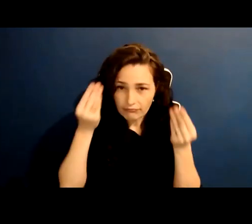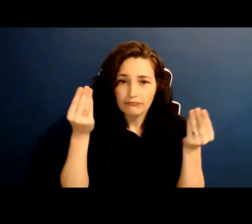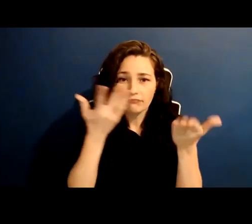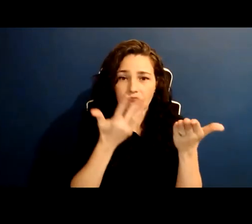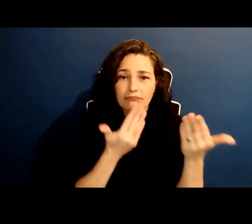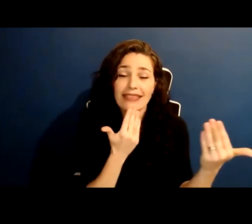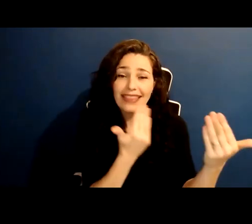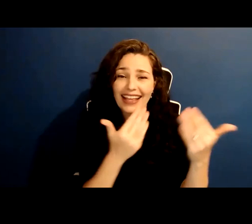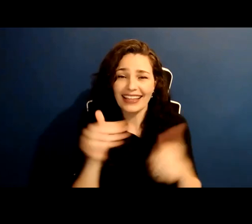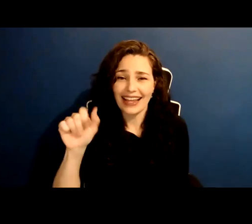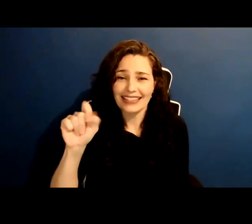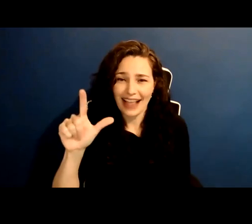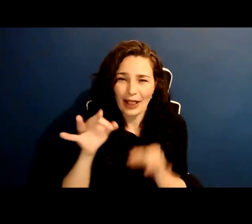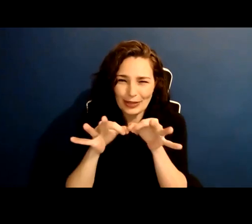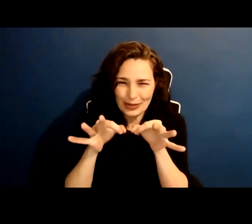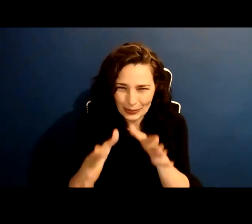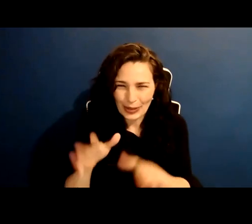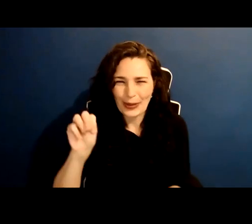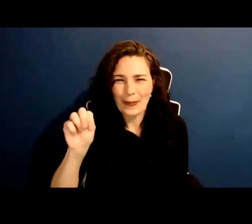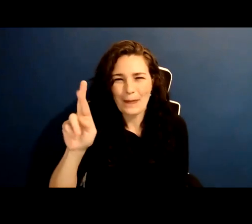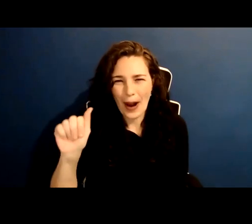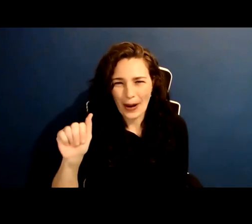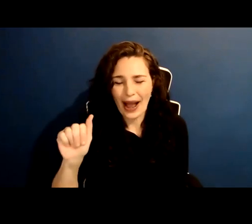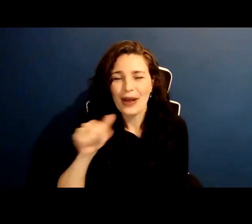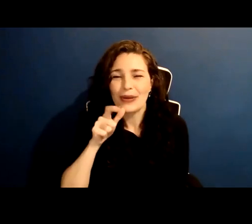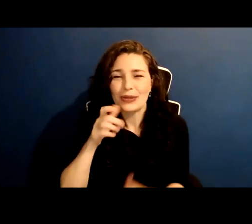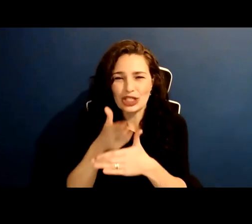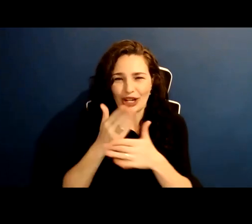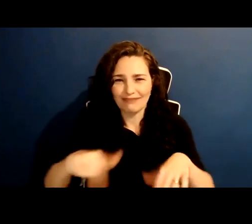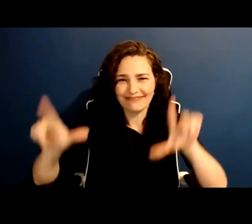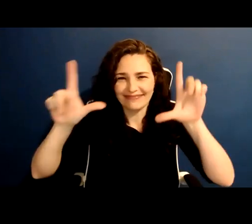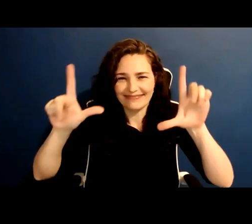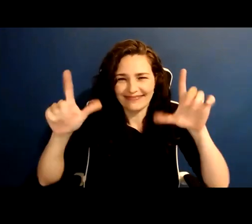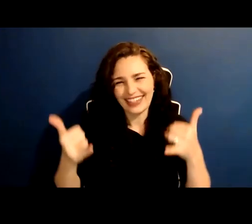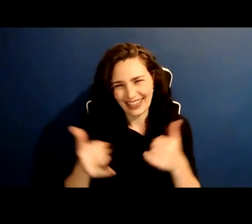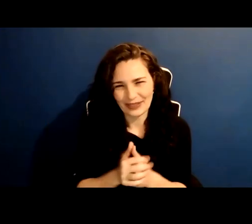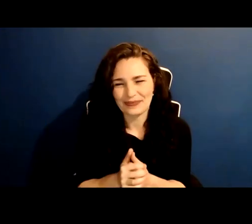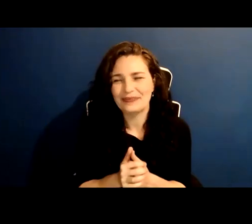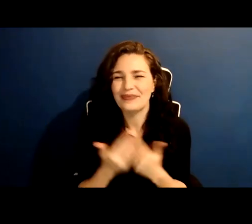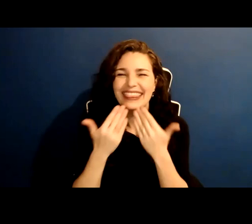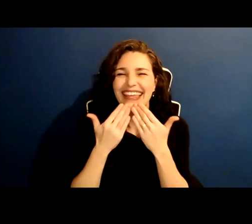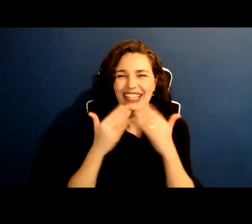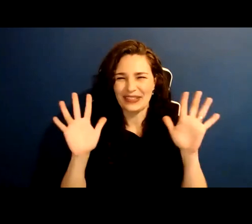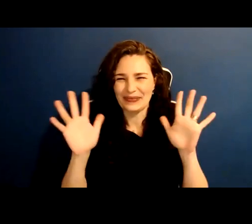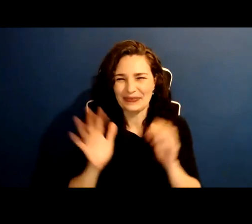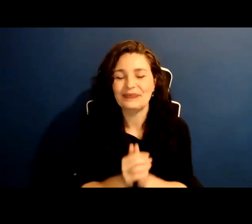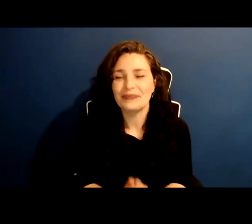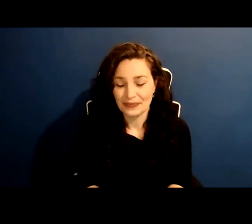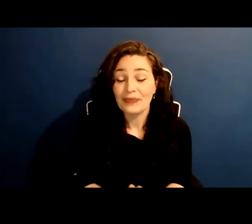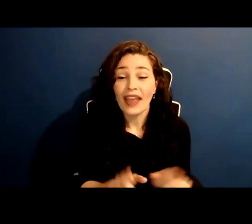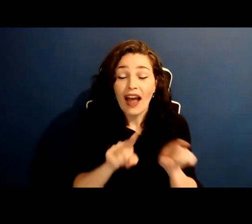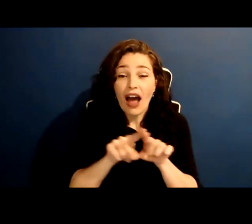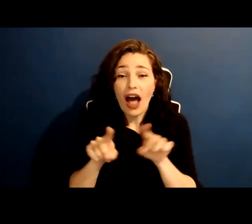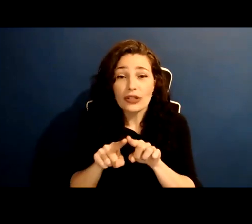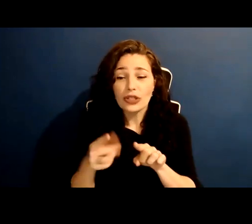thank our ASL interpreter, Mara, who's sharing the screen with me. Thank you, Mara. And also we